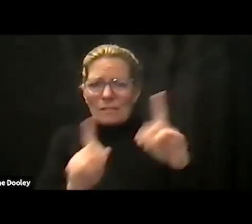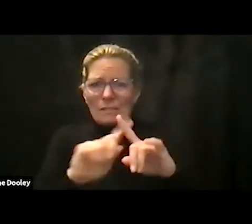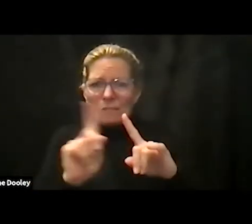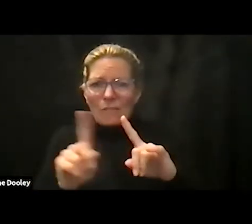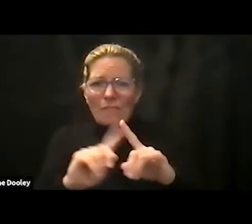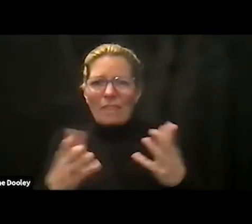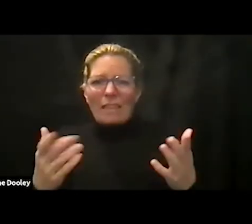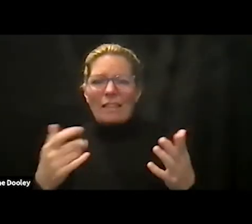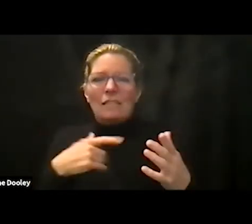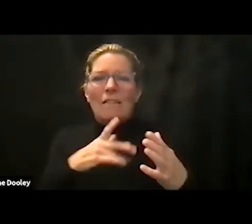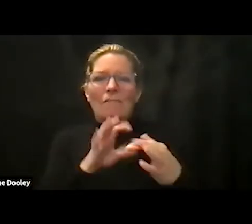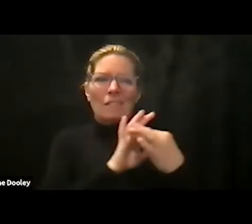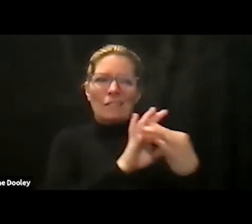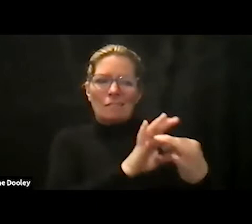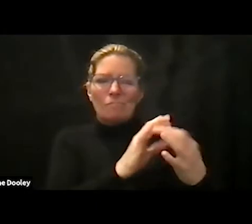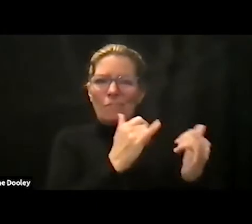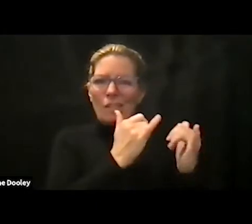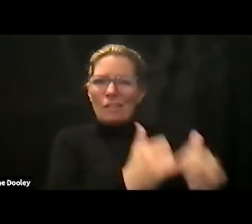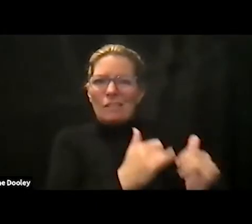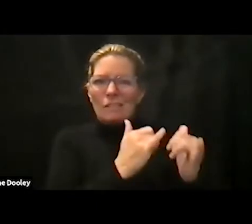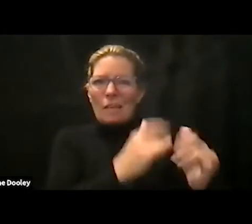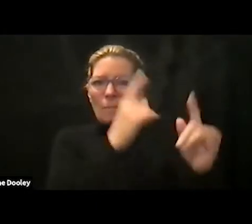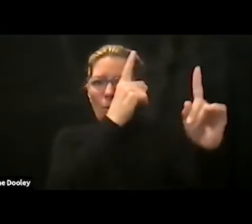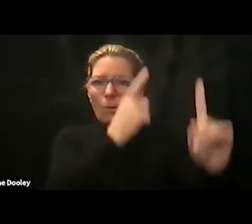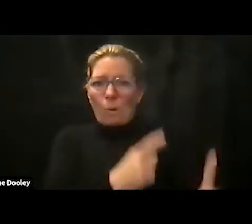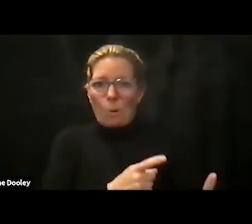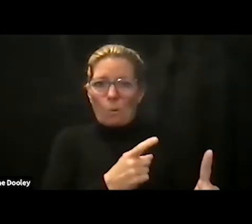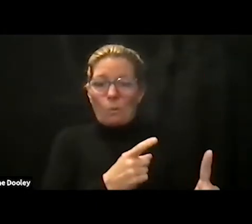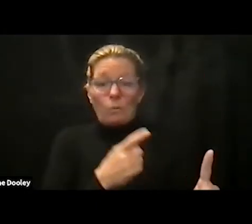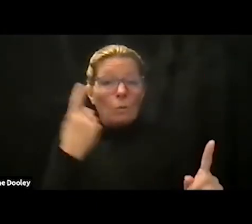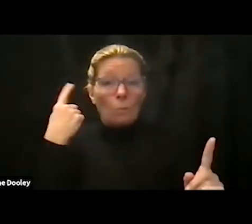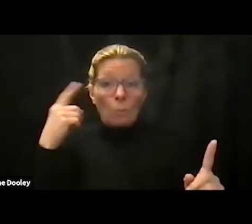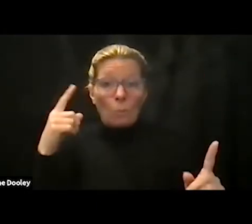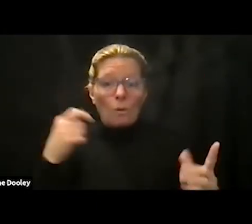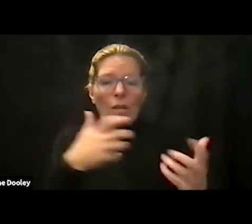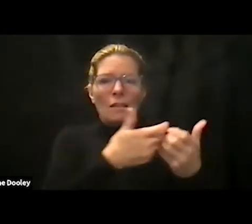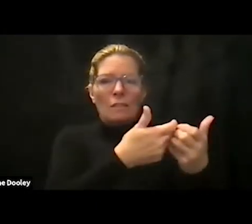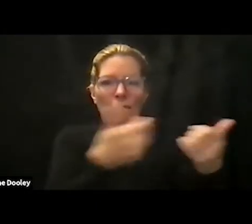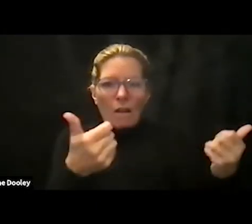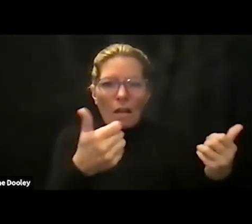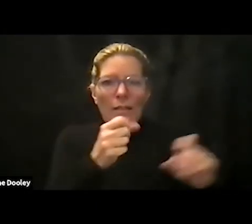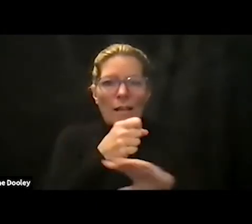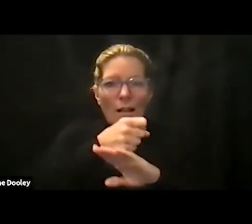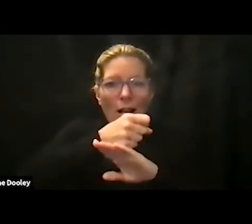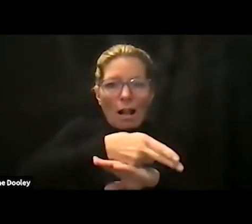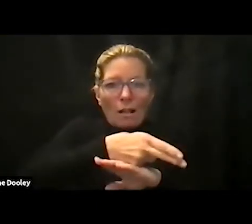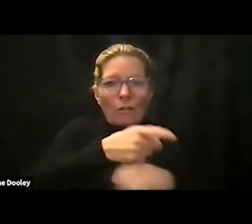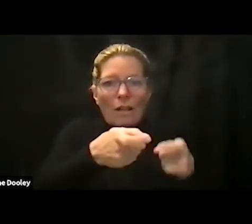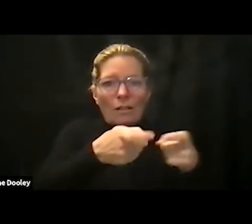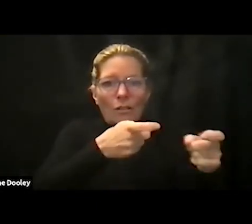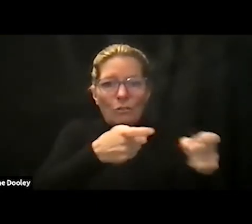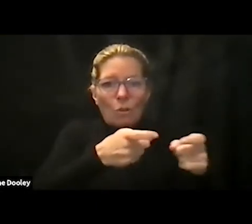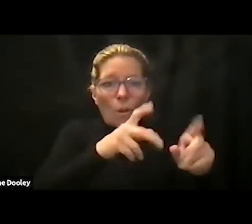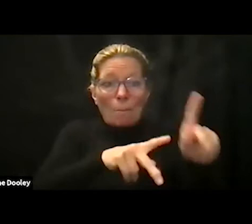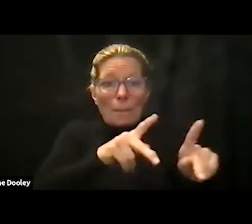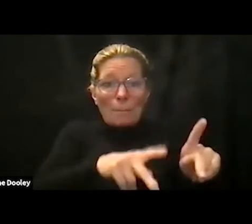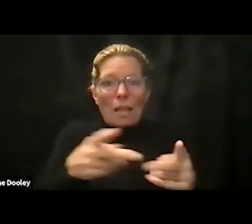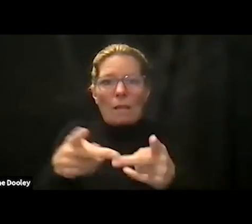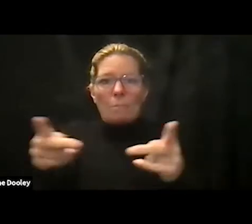me have the same goal. Excuse me, to divide, conquer, and control people and place.